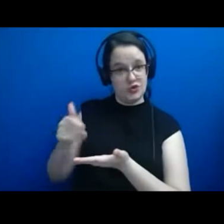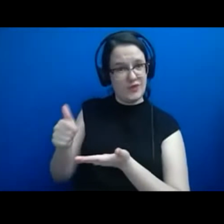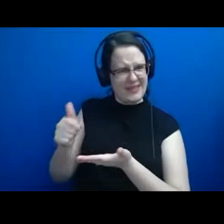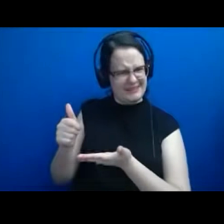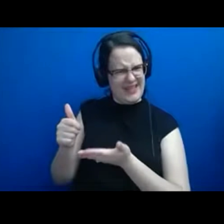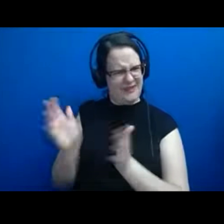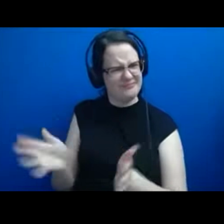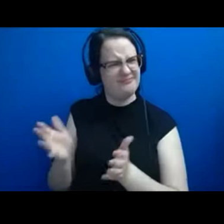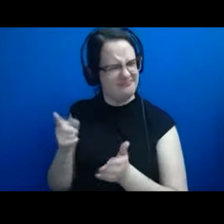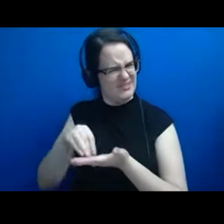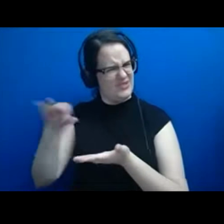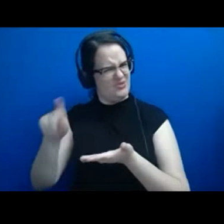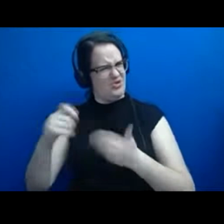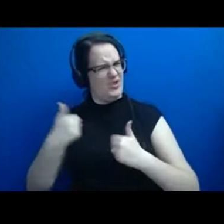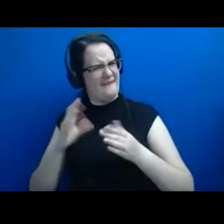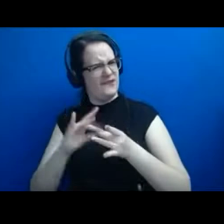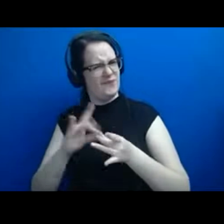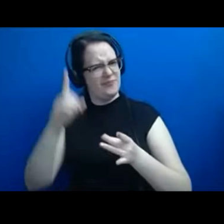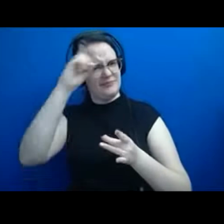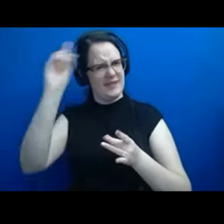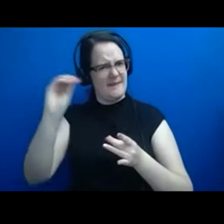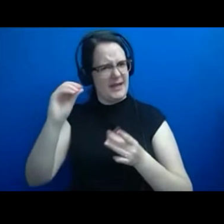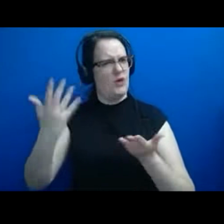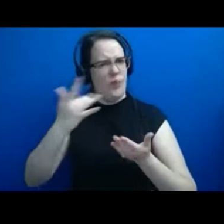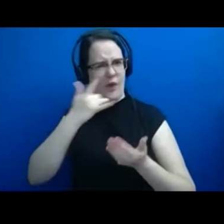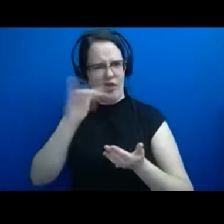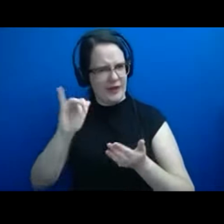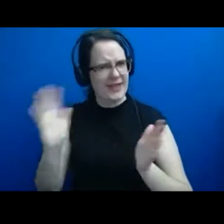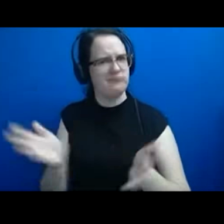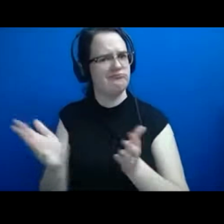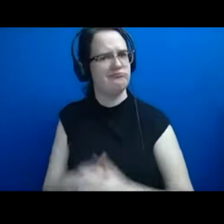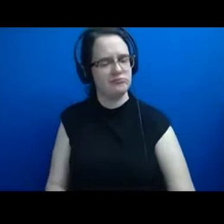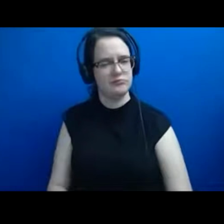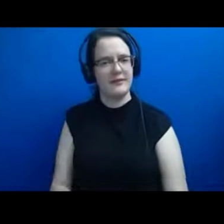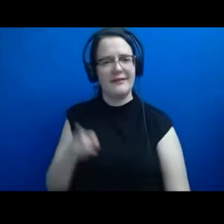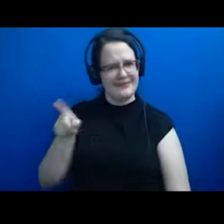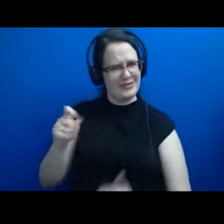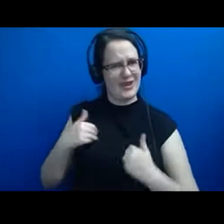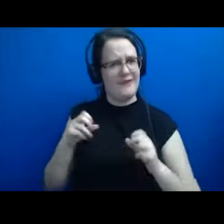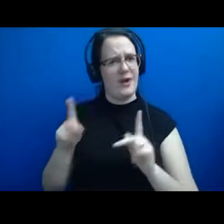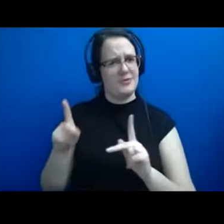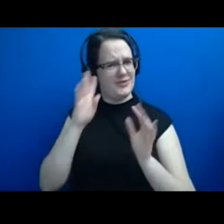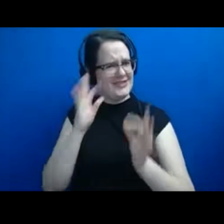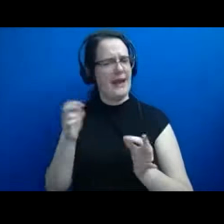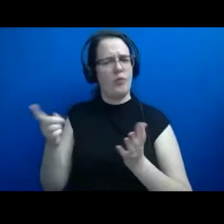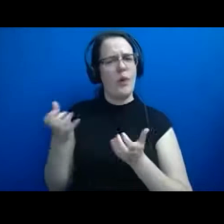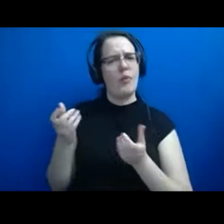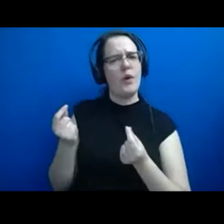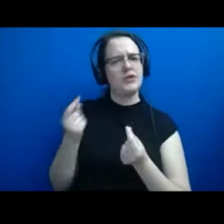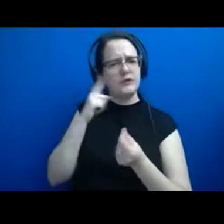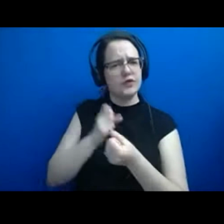say in what this looks like, and should be able to have those moments to define what they wanna do to support their own playful